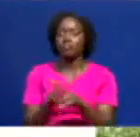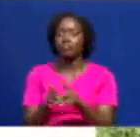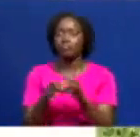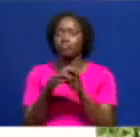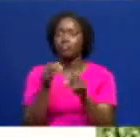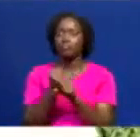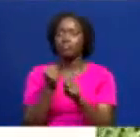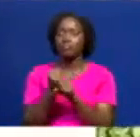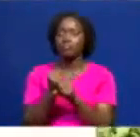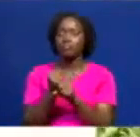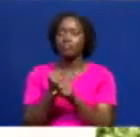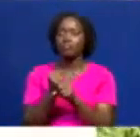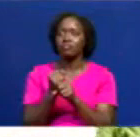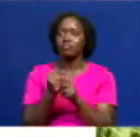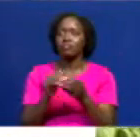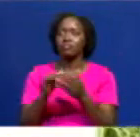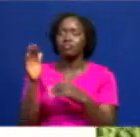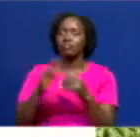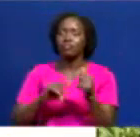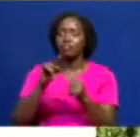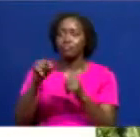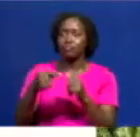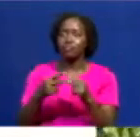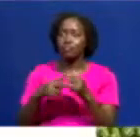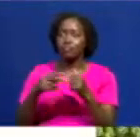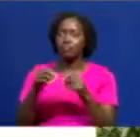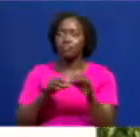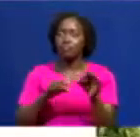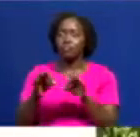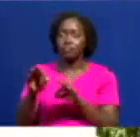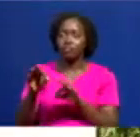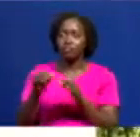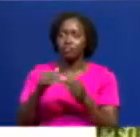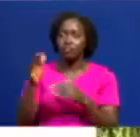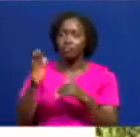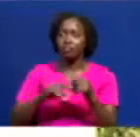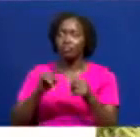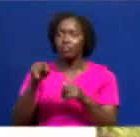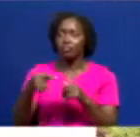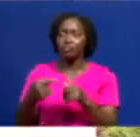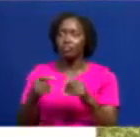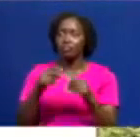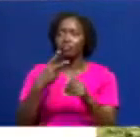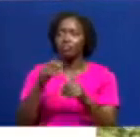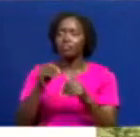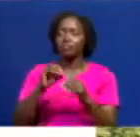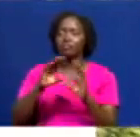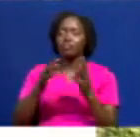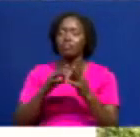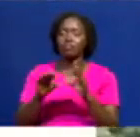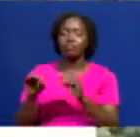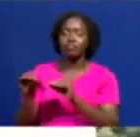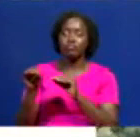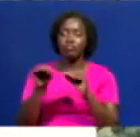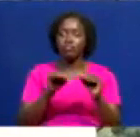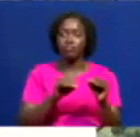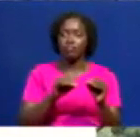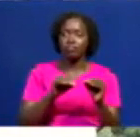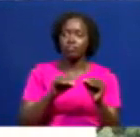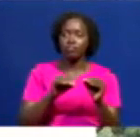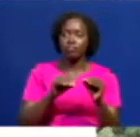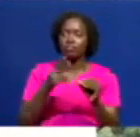efforts oversaw the restoration of more than 1,700 hectares, with more than 1,200 families relocated. Flash forward